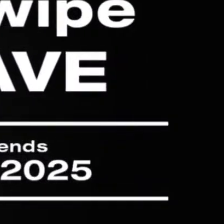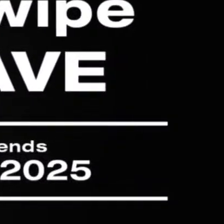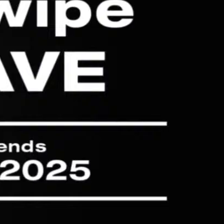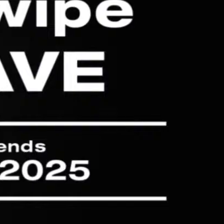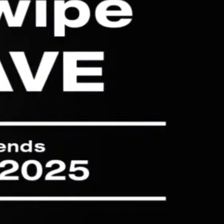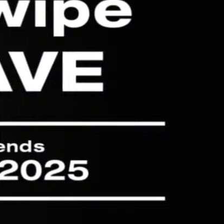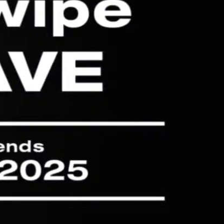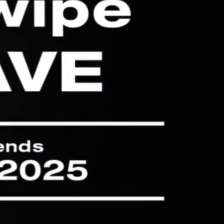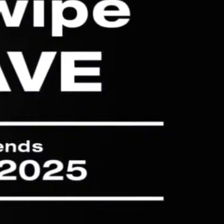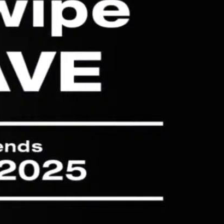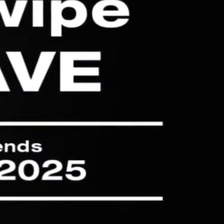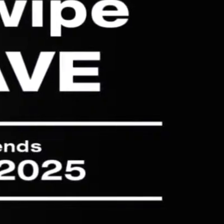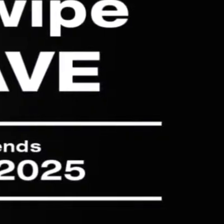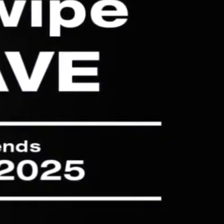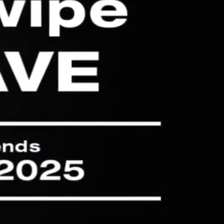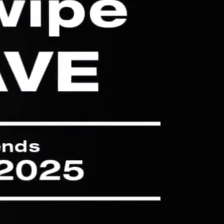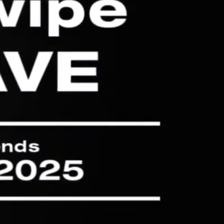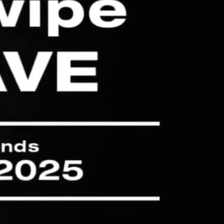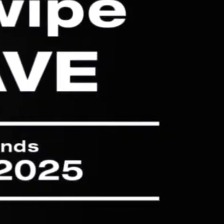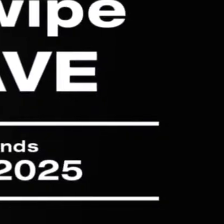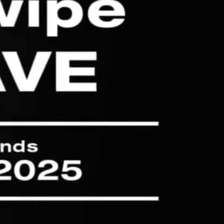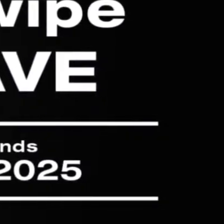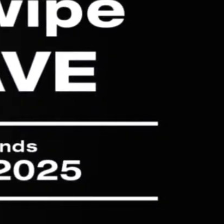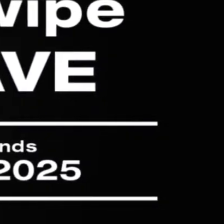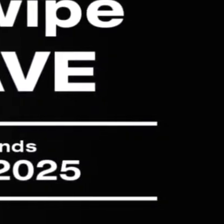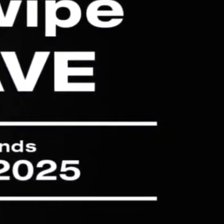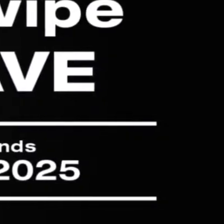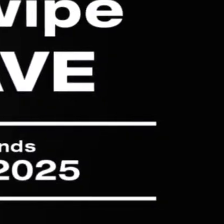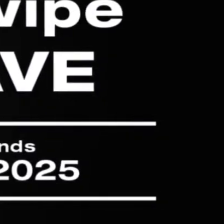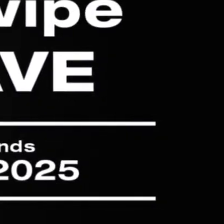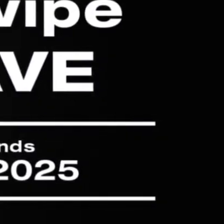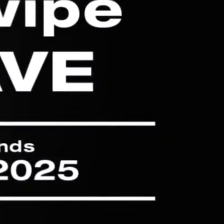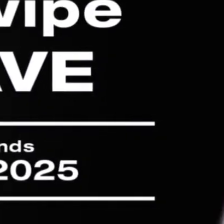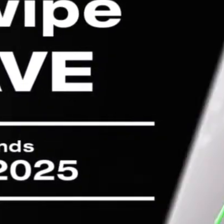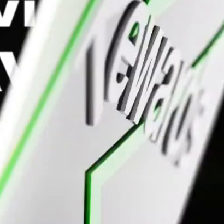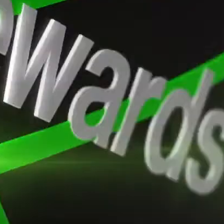Shop millions in savings with Spar Rewards until 21 April.